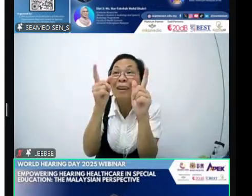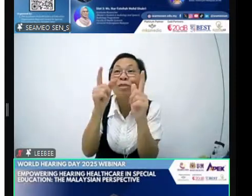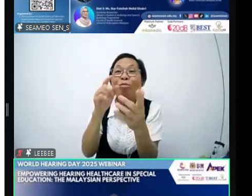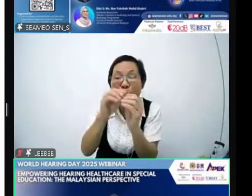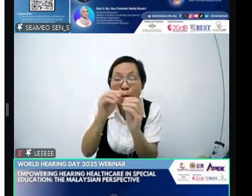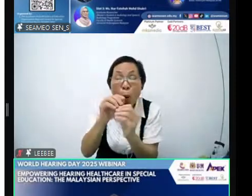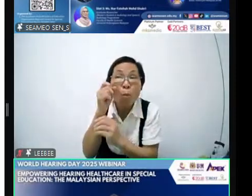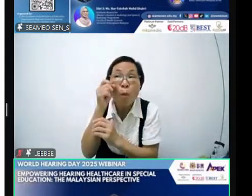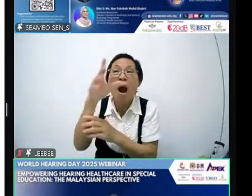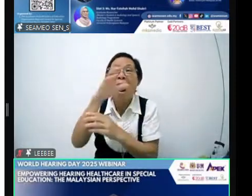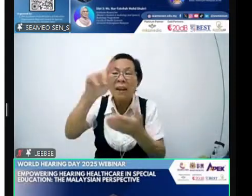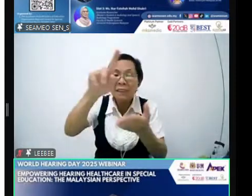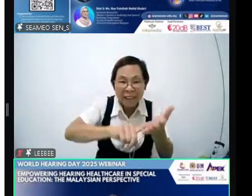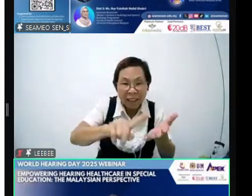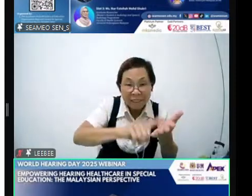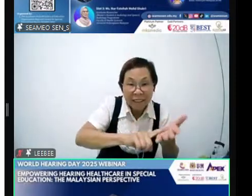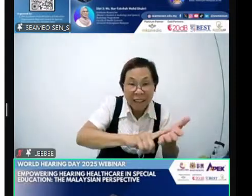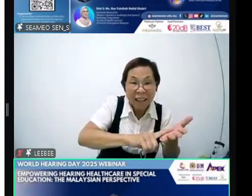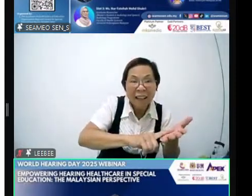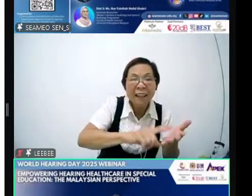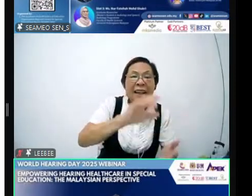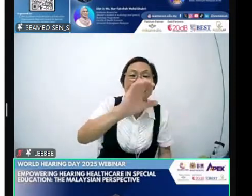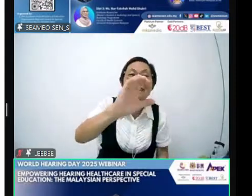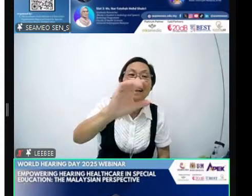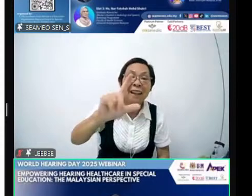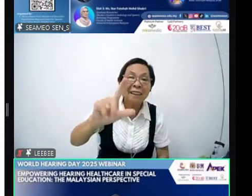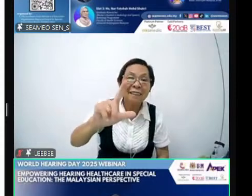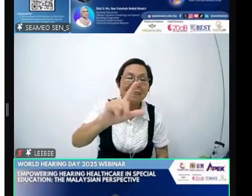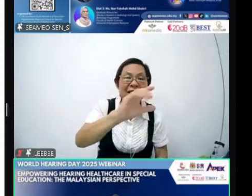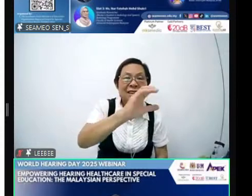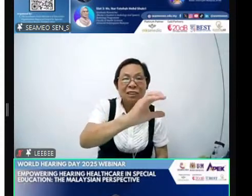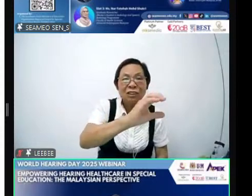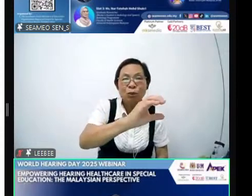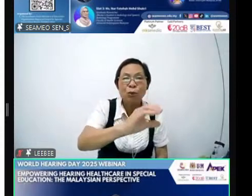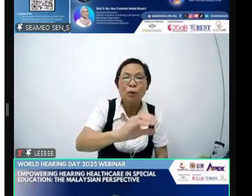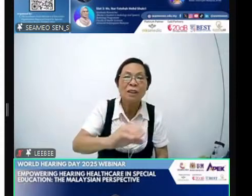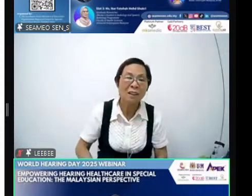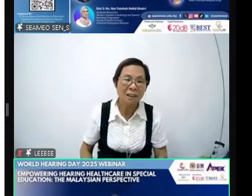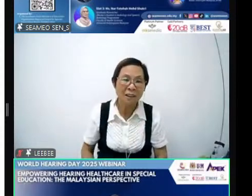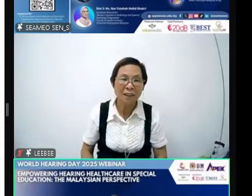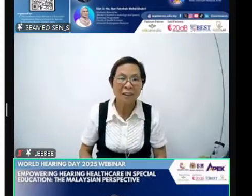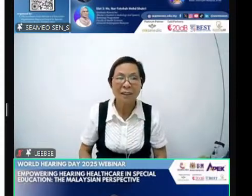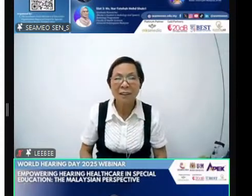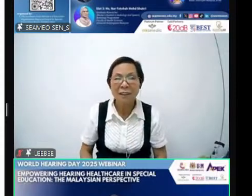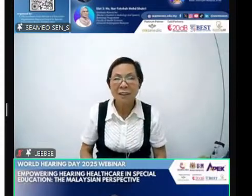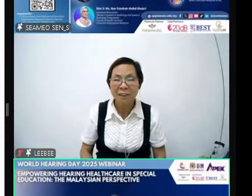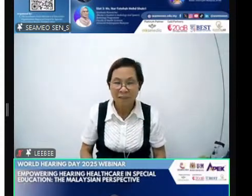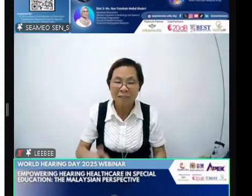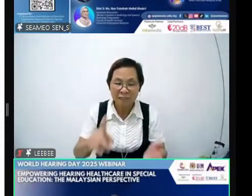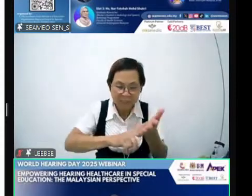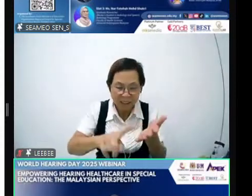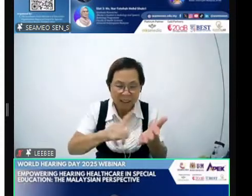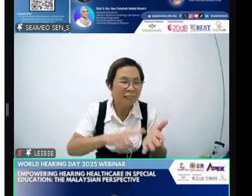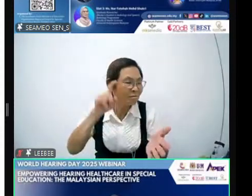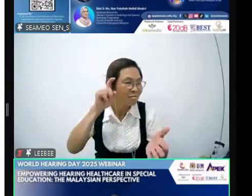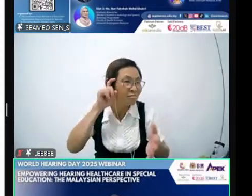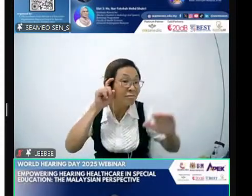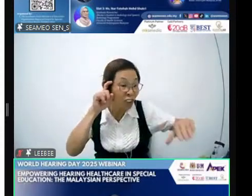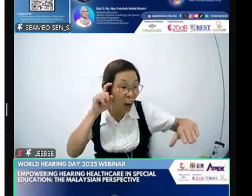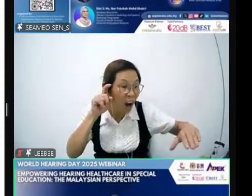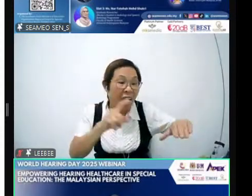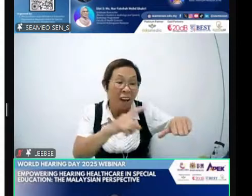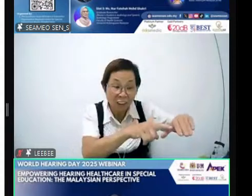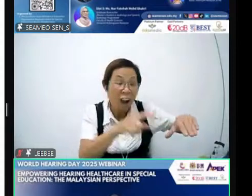And for checklists and hearing aid logs, we'll assess them in tracking their child's hearing aid use more effectively.